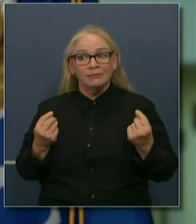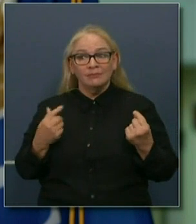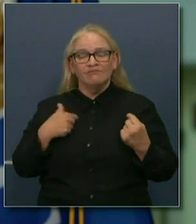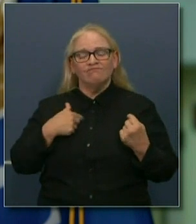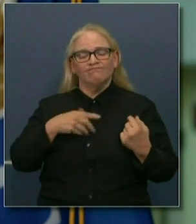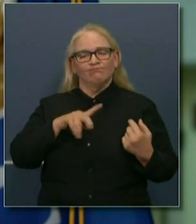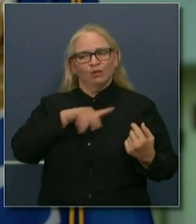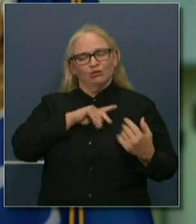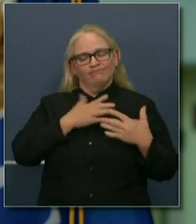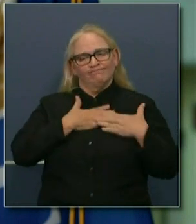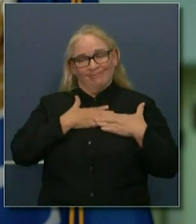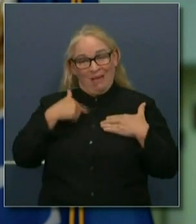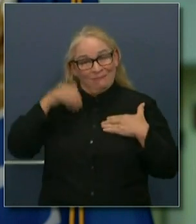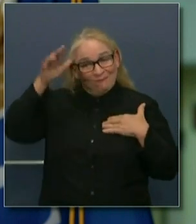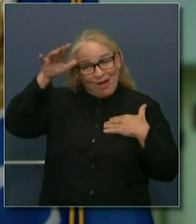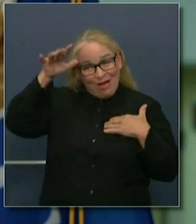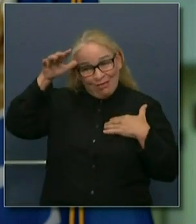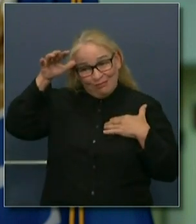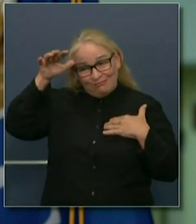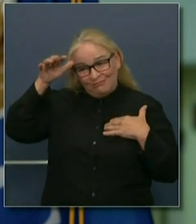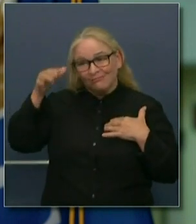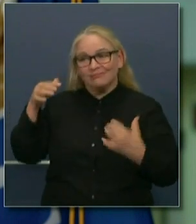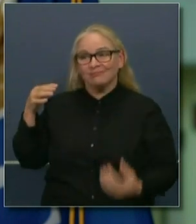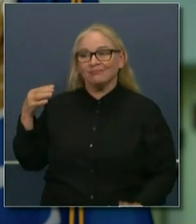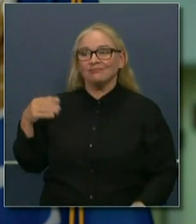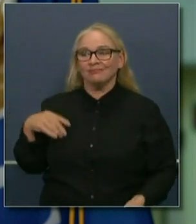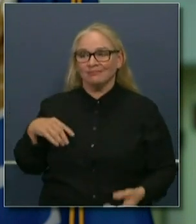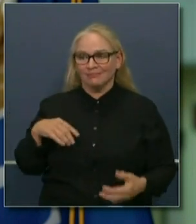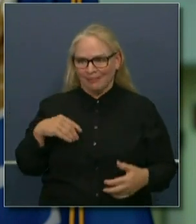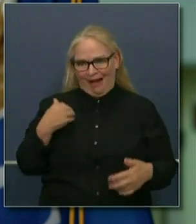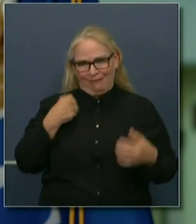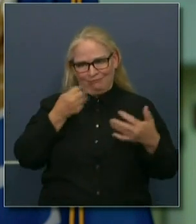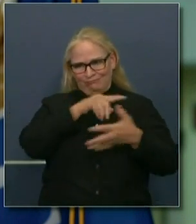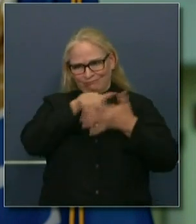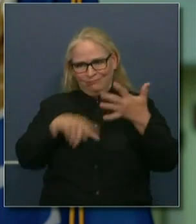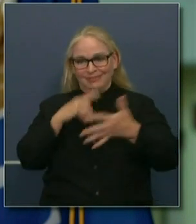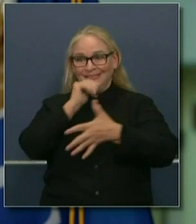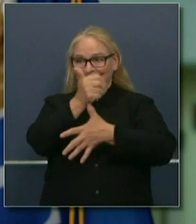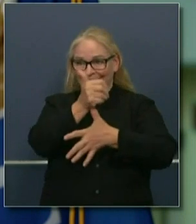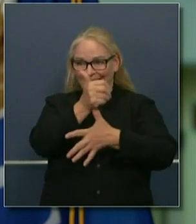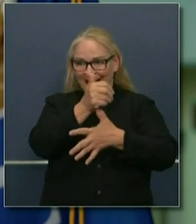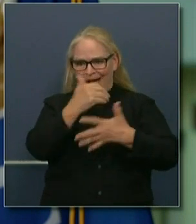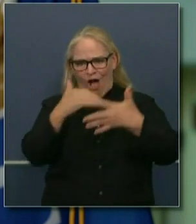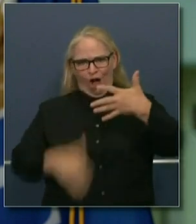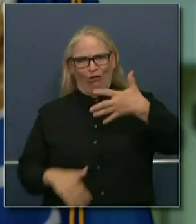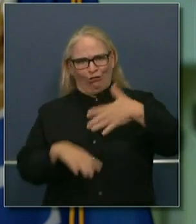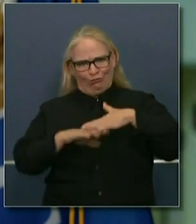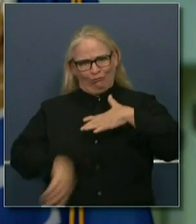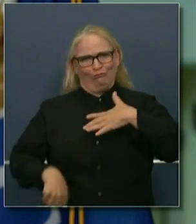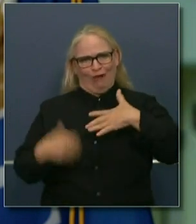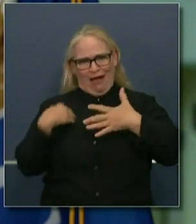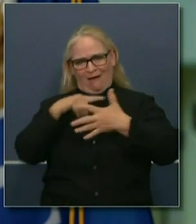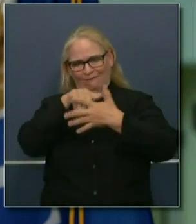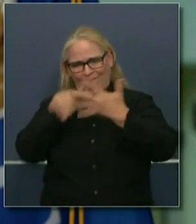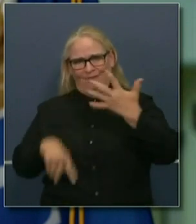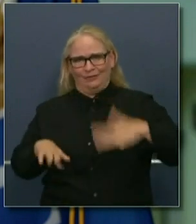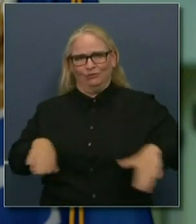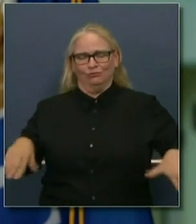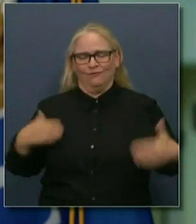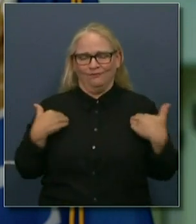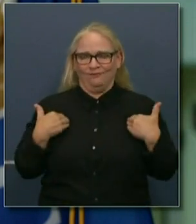father of 4 young kids, 10 years of age or younger, to the 6.15